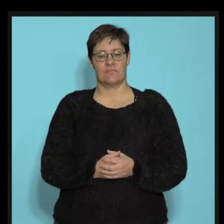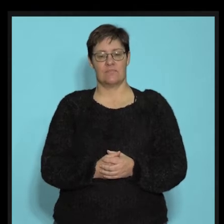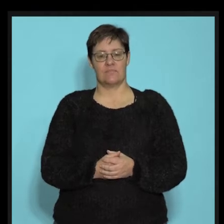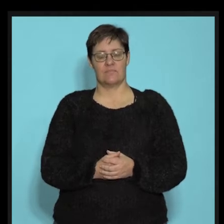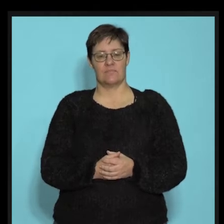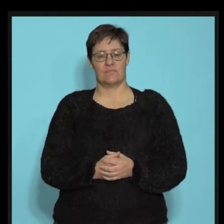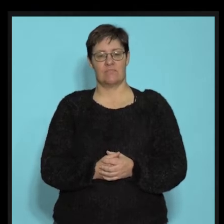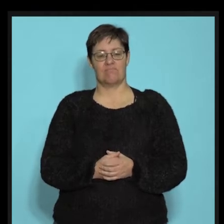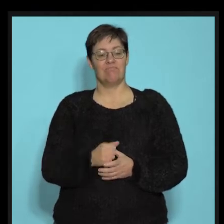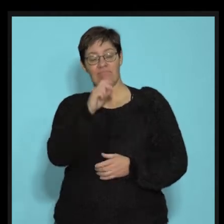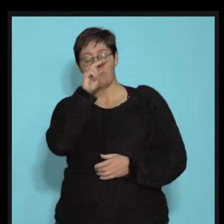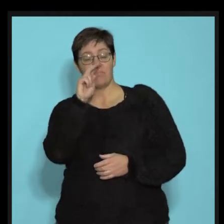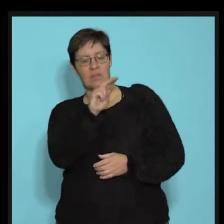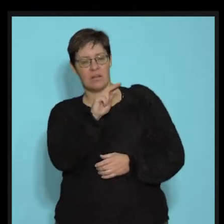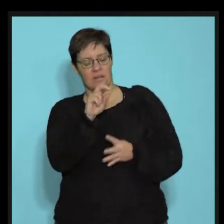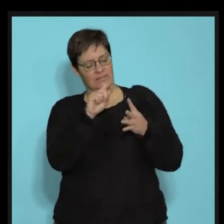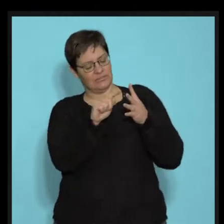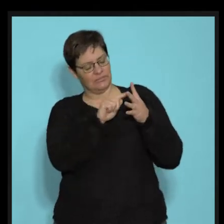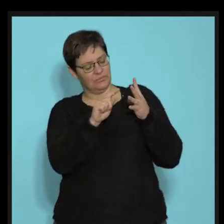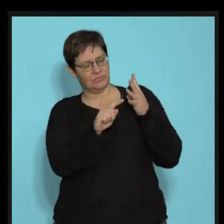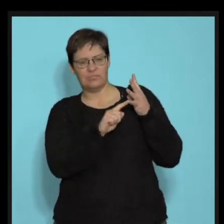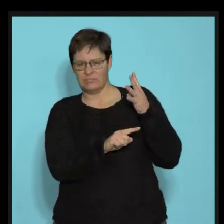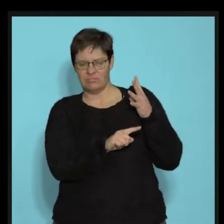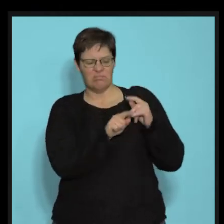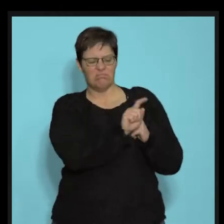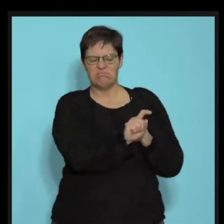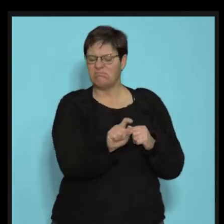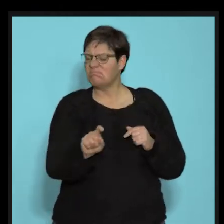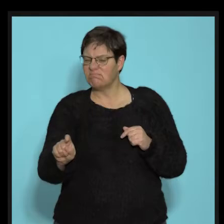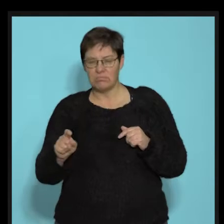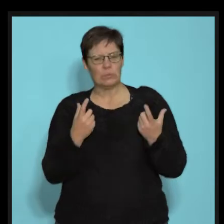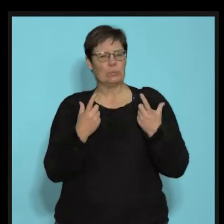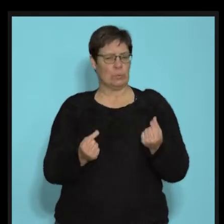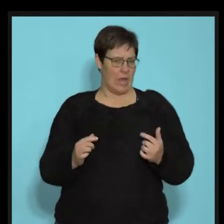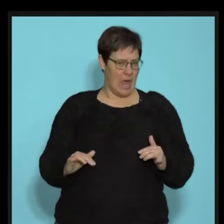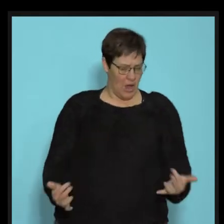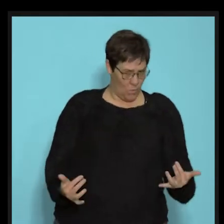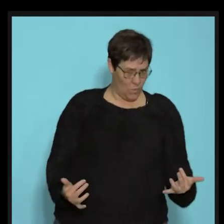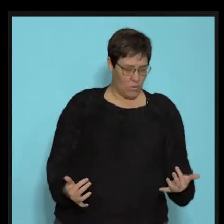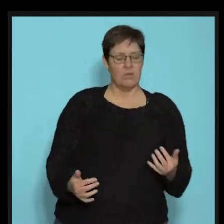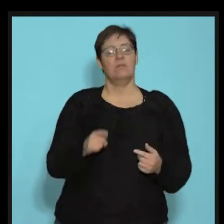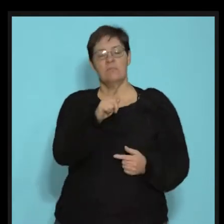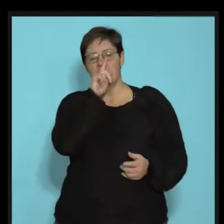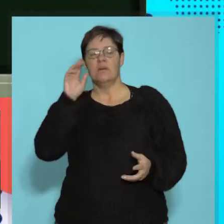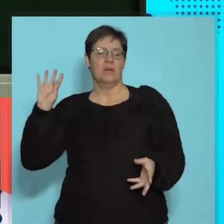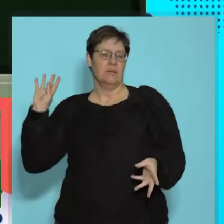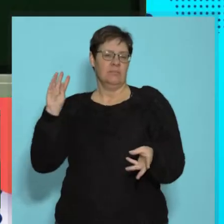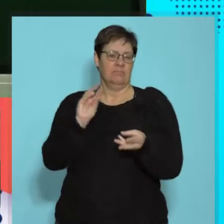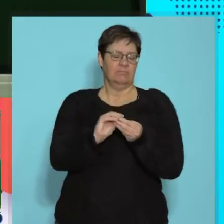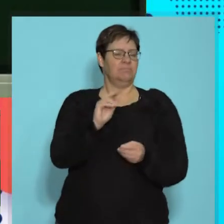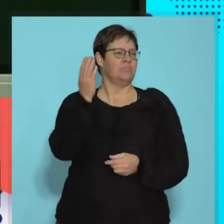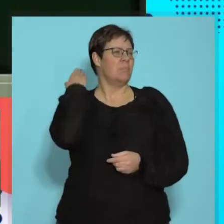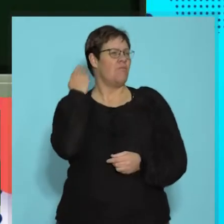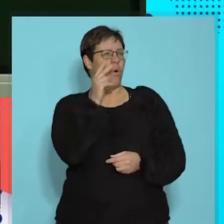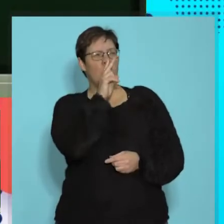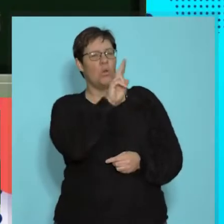when we're looking at how the different organisms do these, we're looking at, if we can recap, last time we looked at the